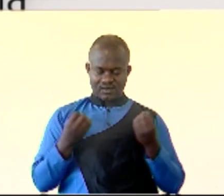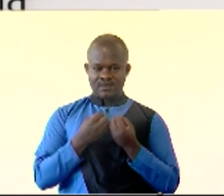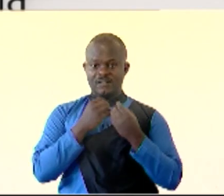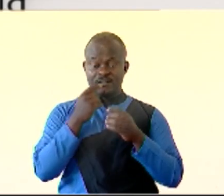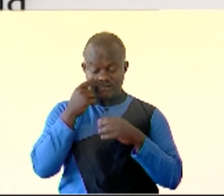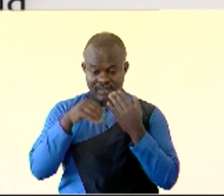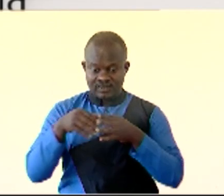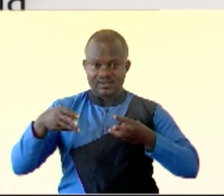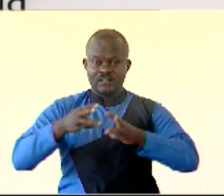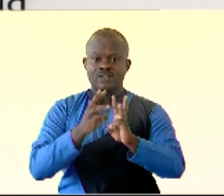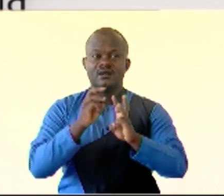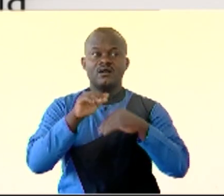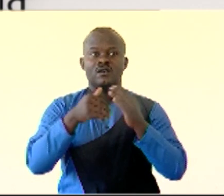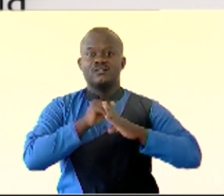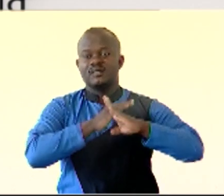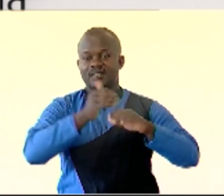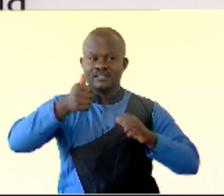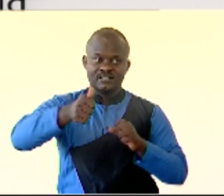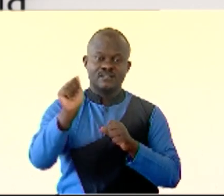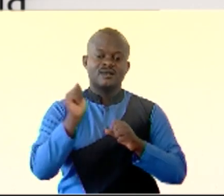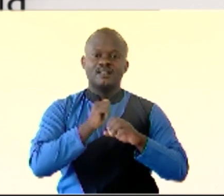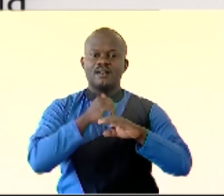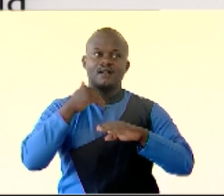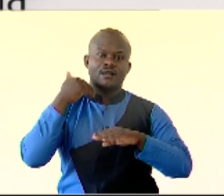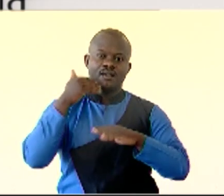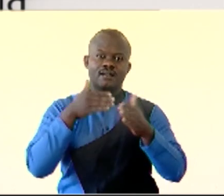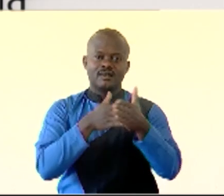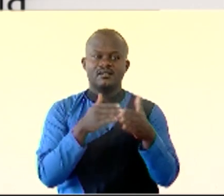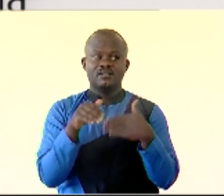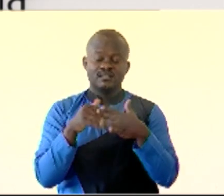way of defending themselves against